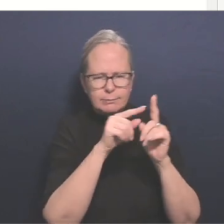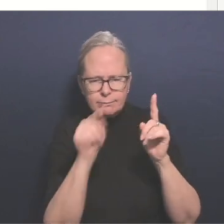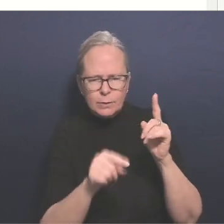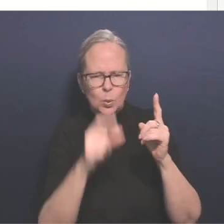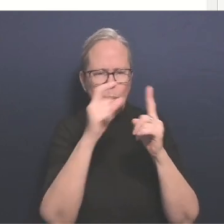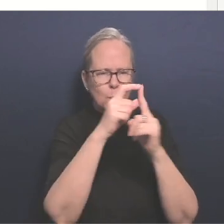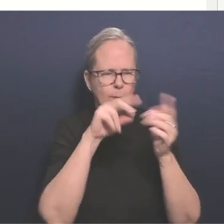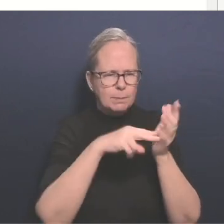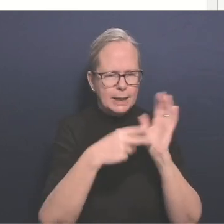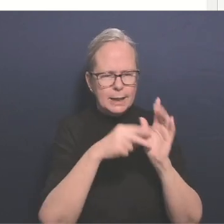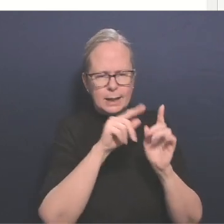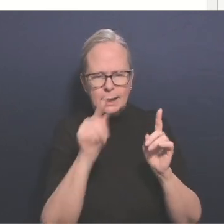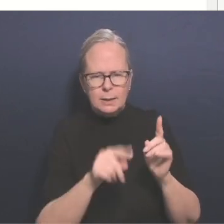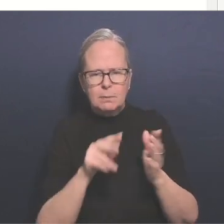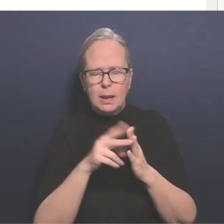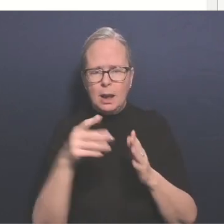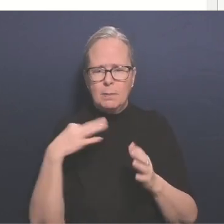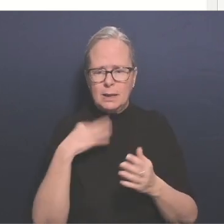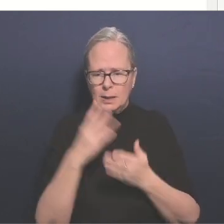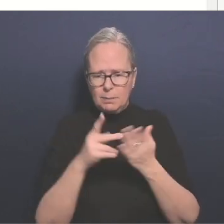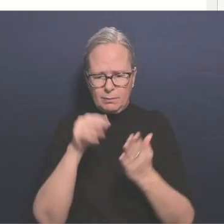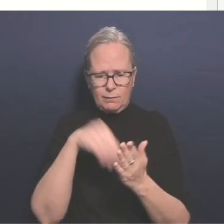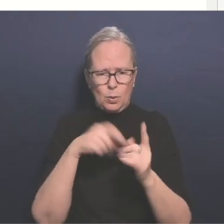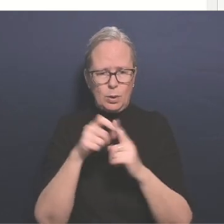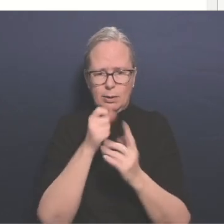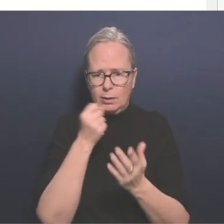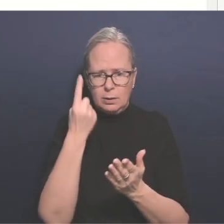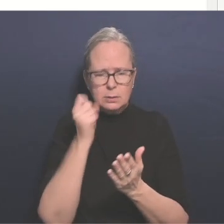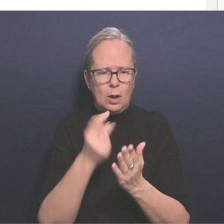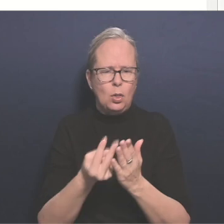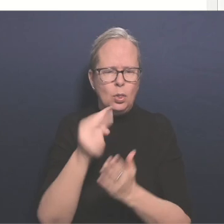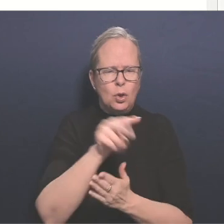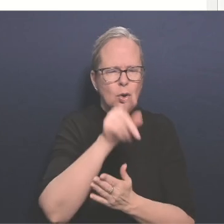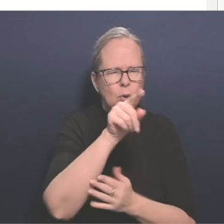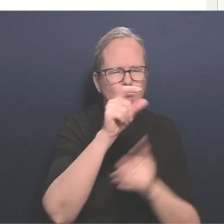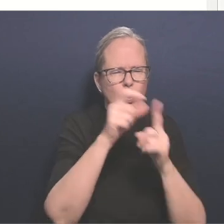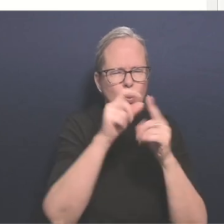you with that particular benefit. So it's actual